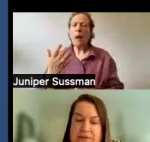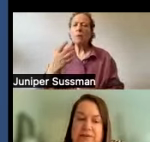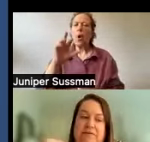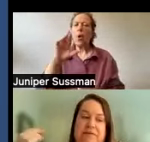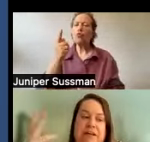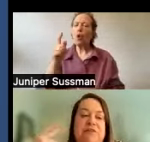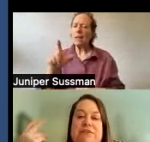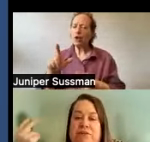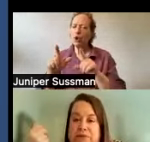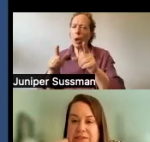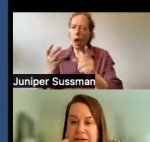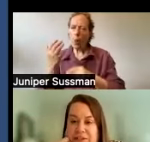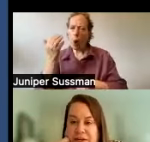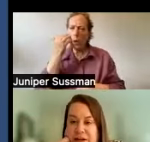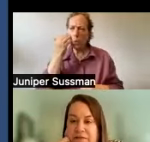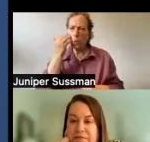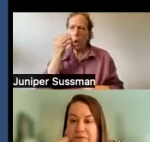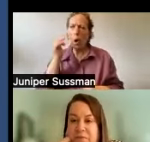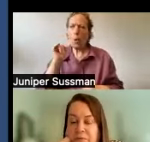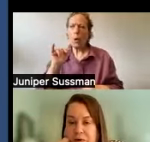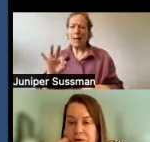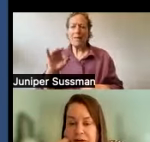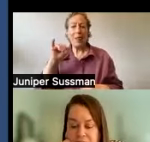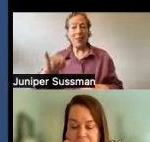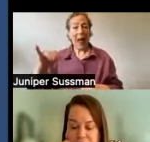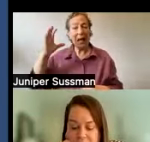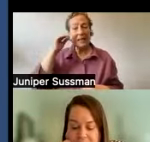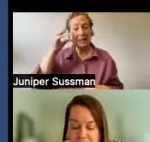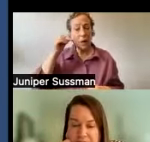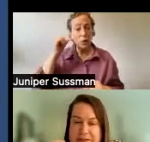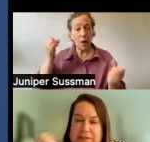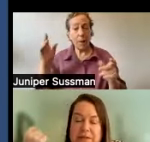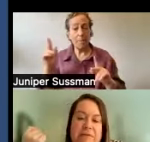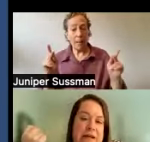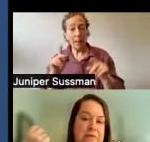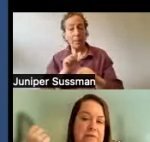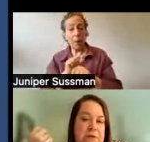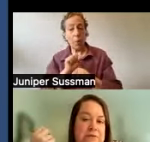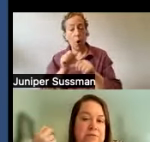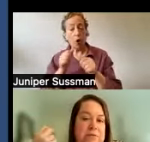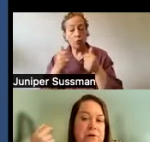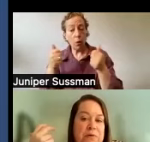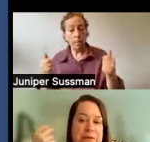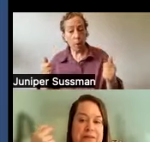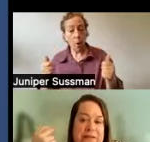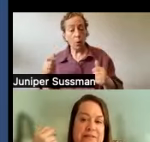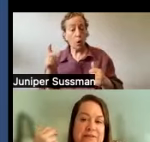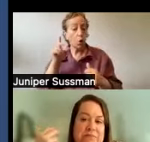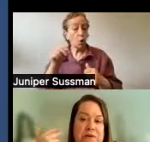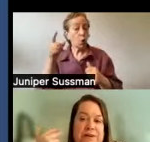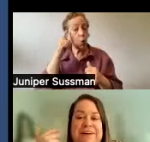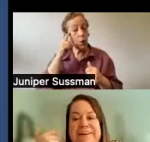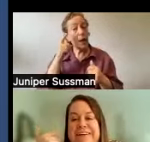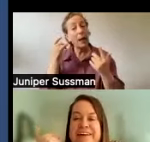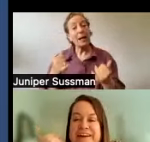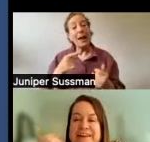whether the increased utilization of remote work, do you think it made employers more open to this,